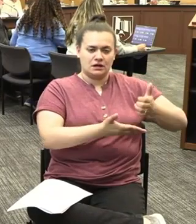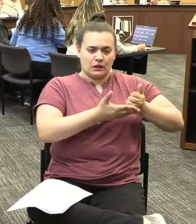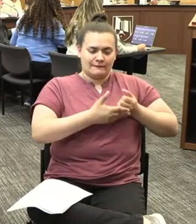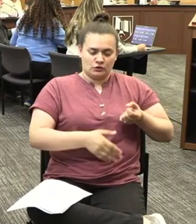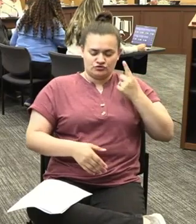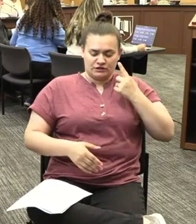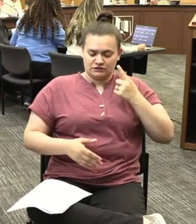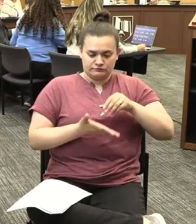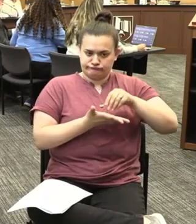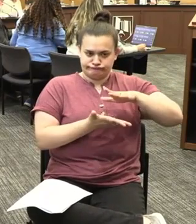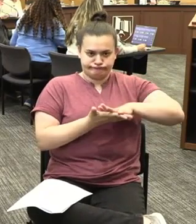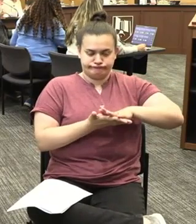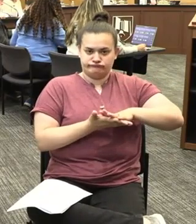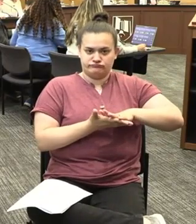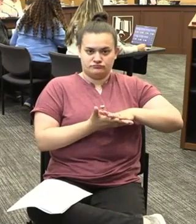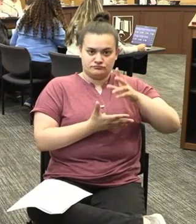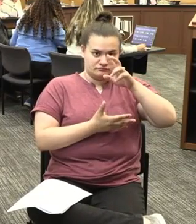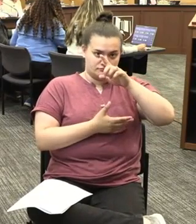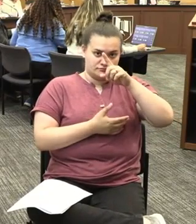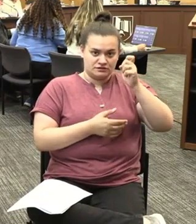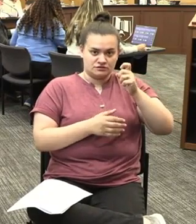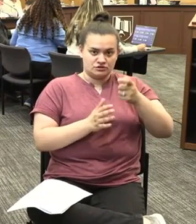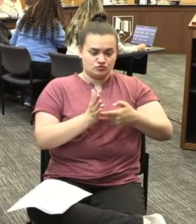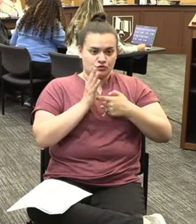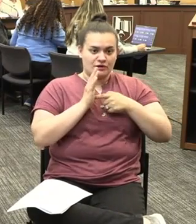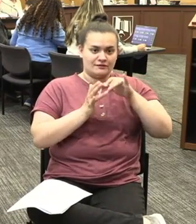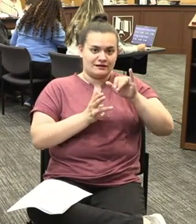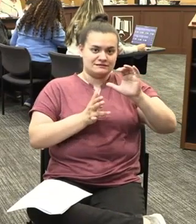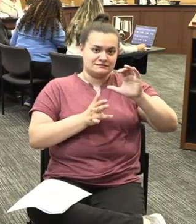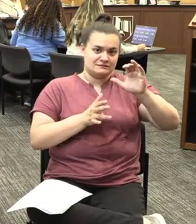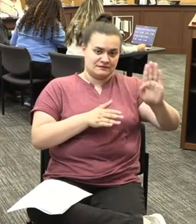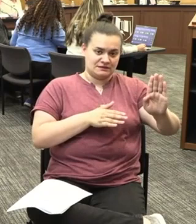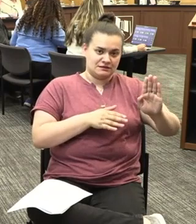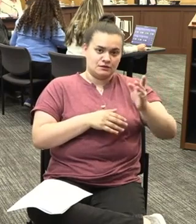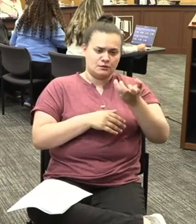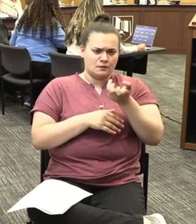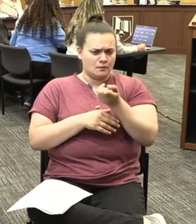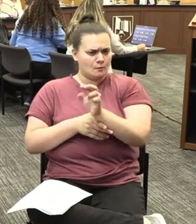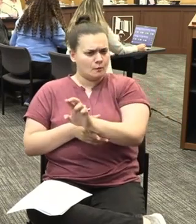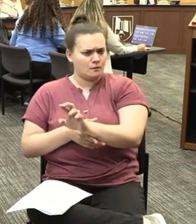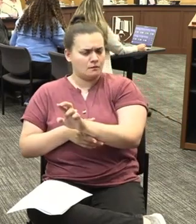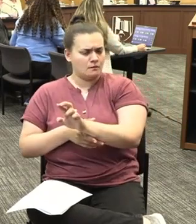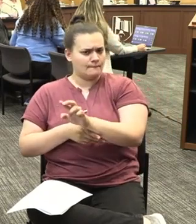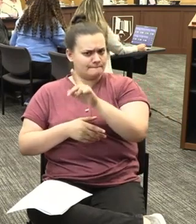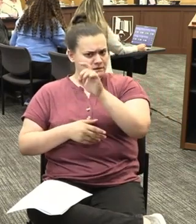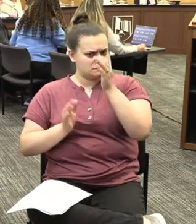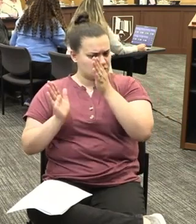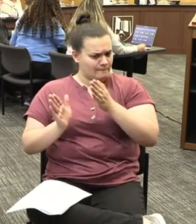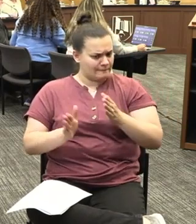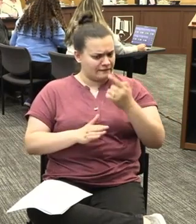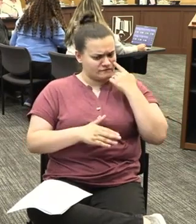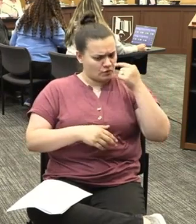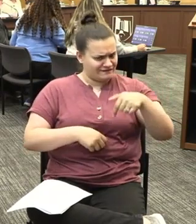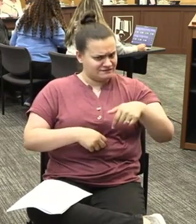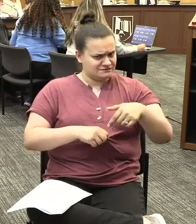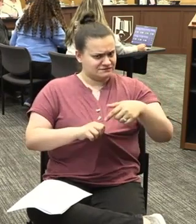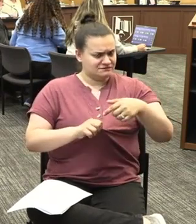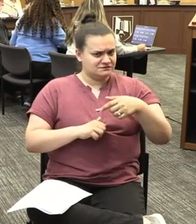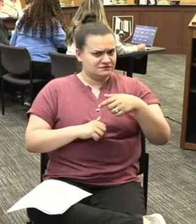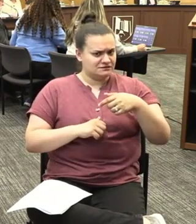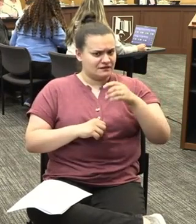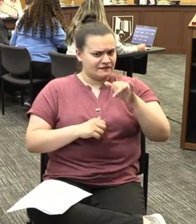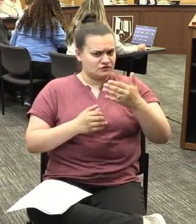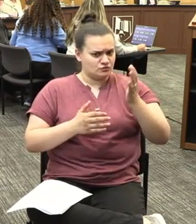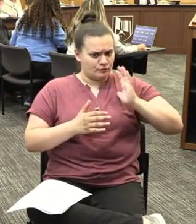on the books because it's required by ICCB? Or is there plans for this? Because that's what the